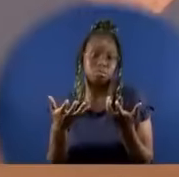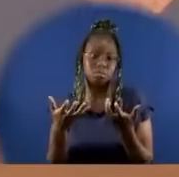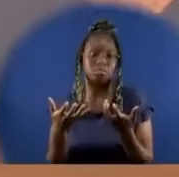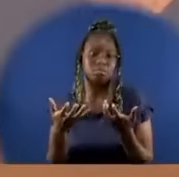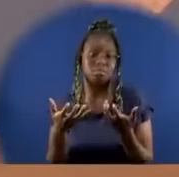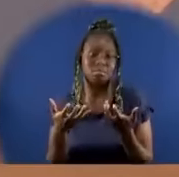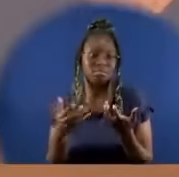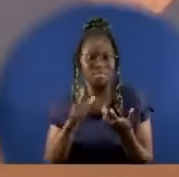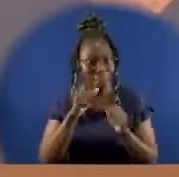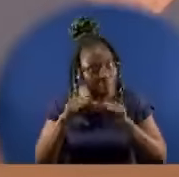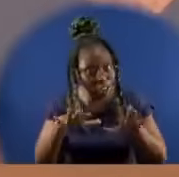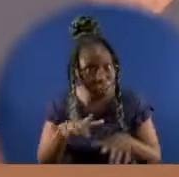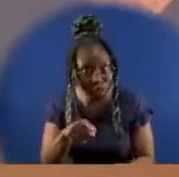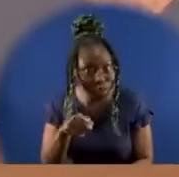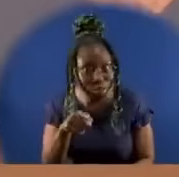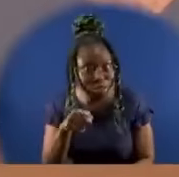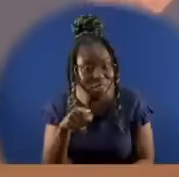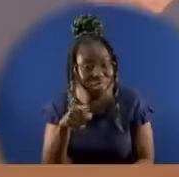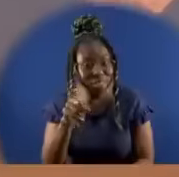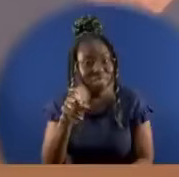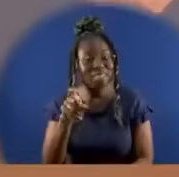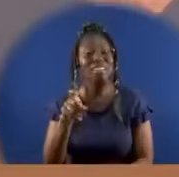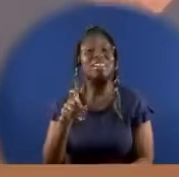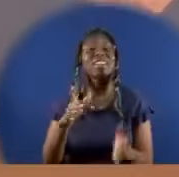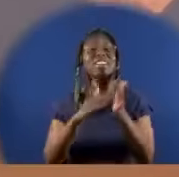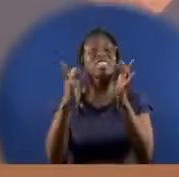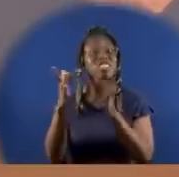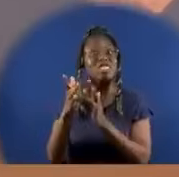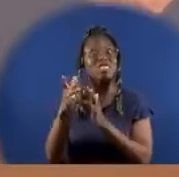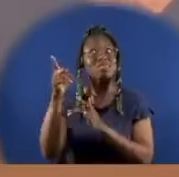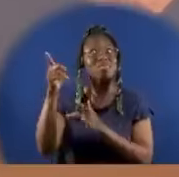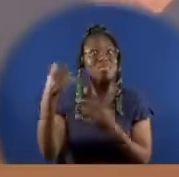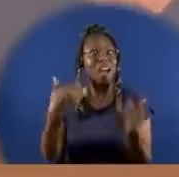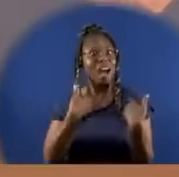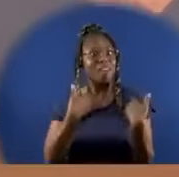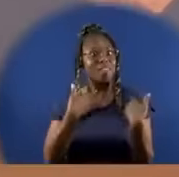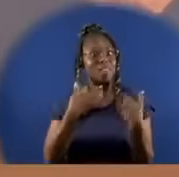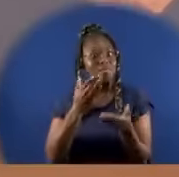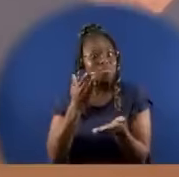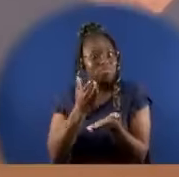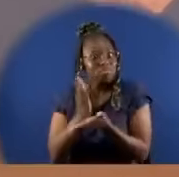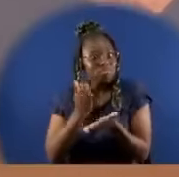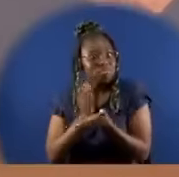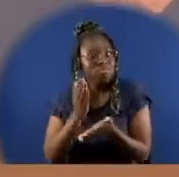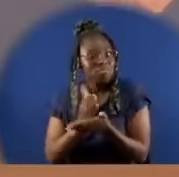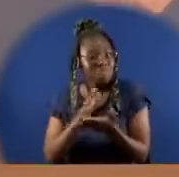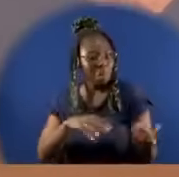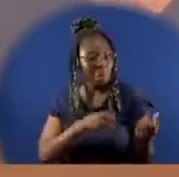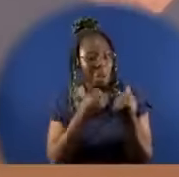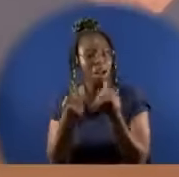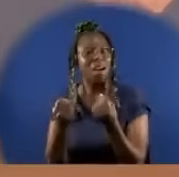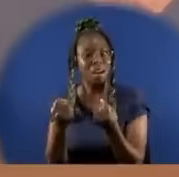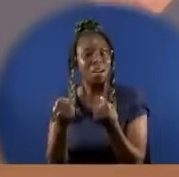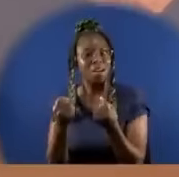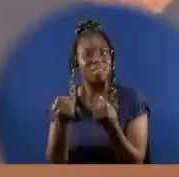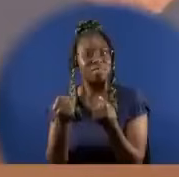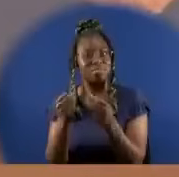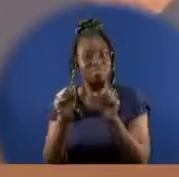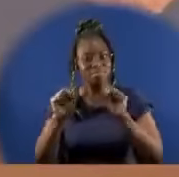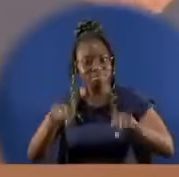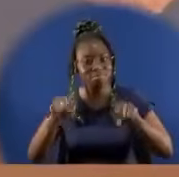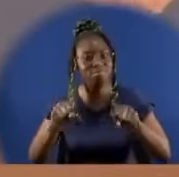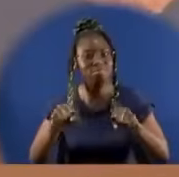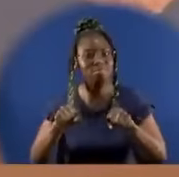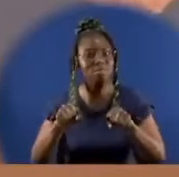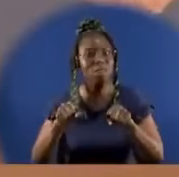Oh man, that didn't bless you. That Jesus has the right, the permission, the power, the ability to